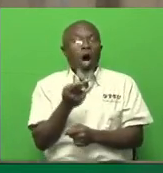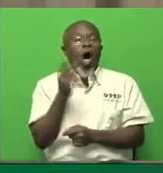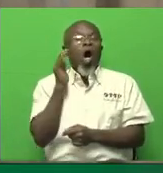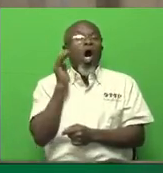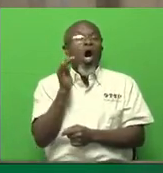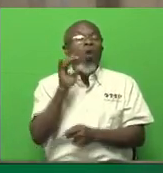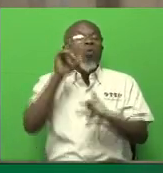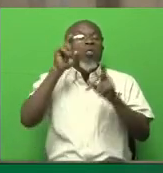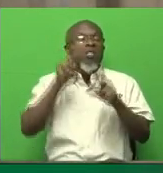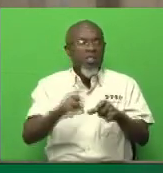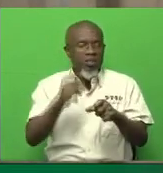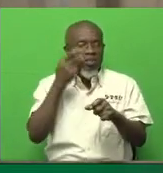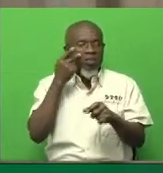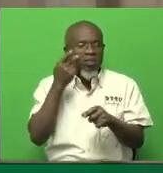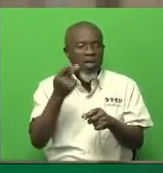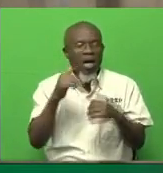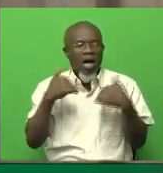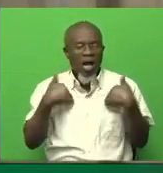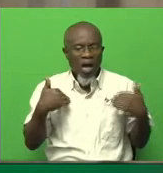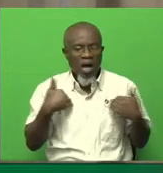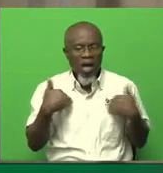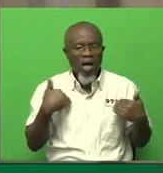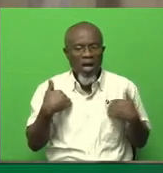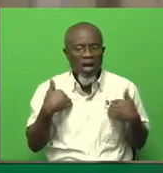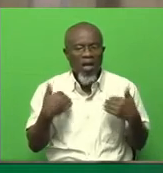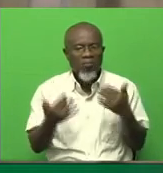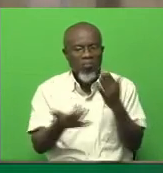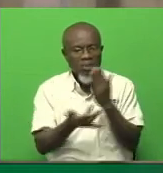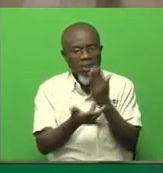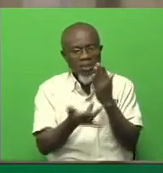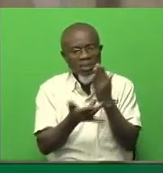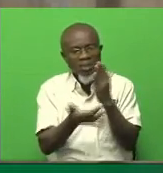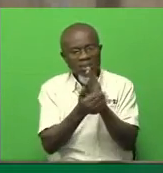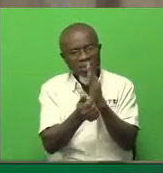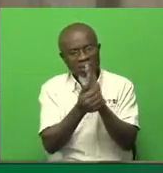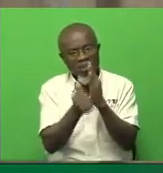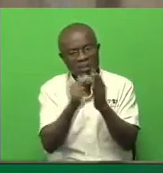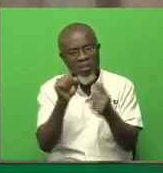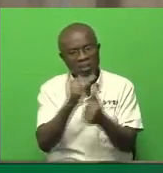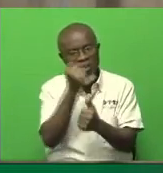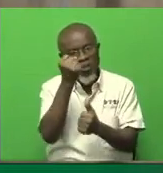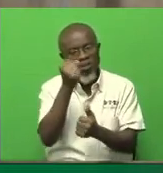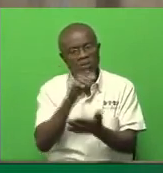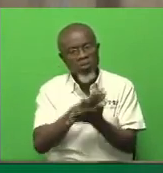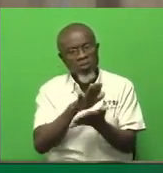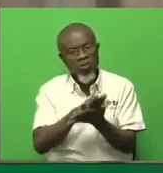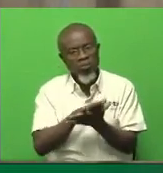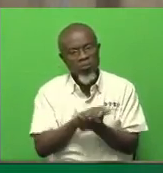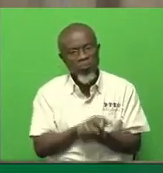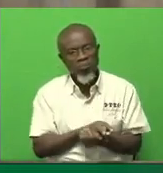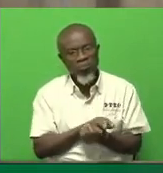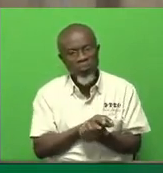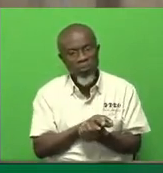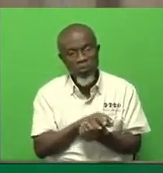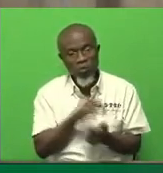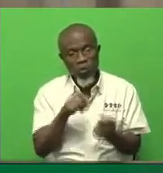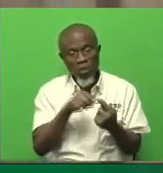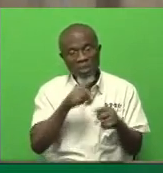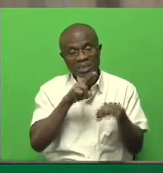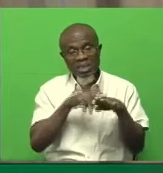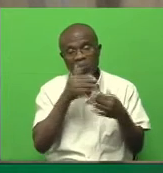amazing the the while we while I sat in the other place